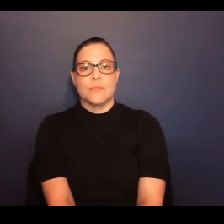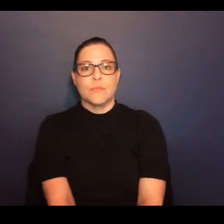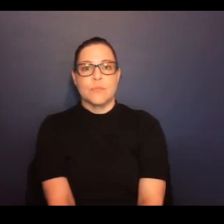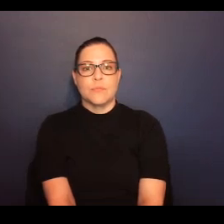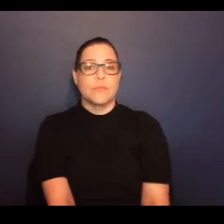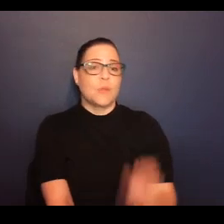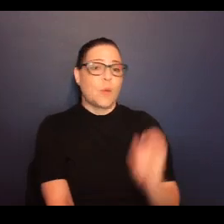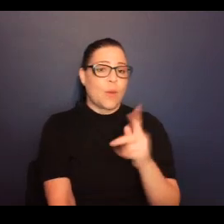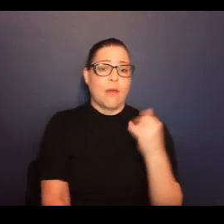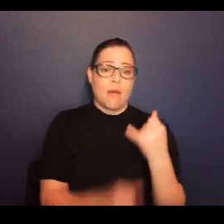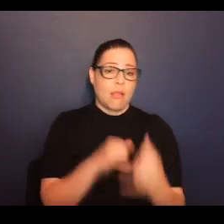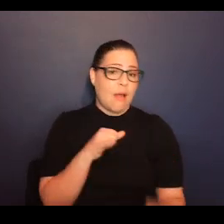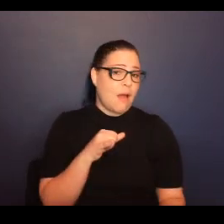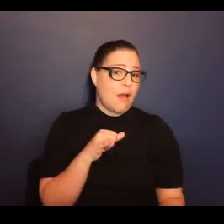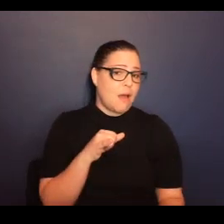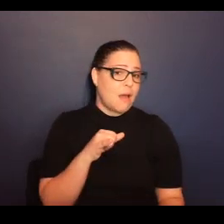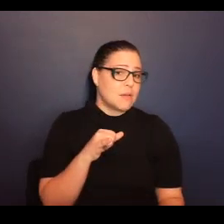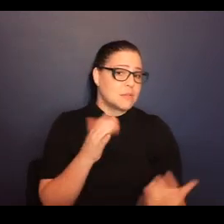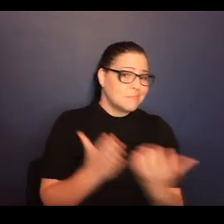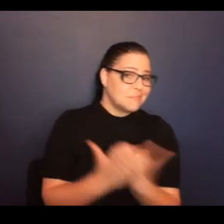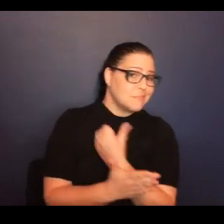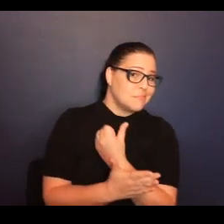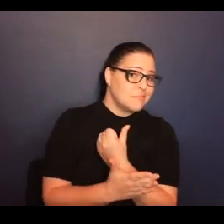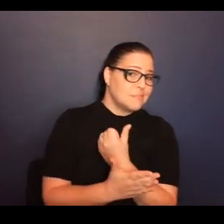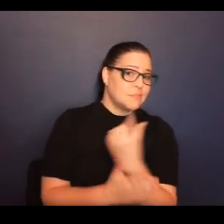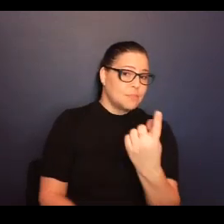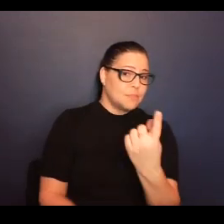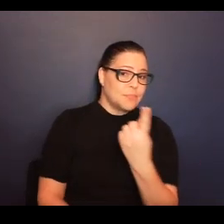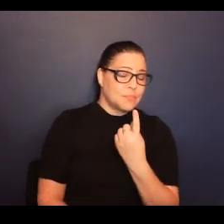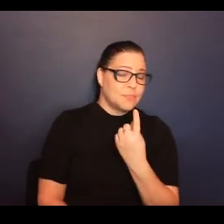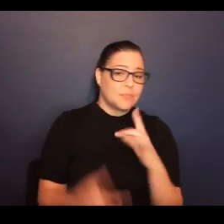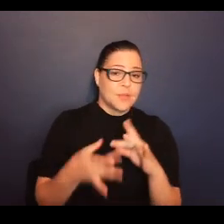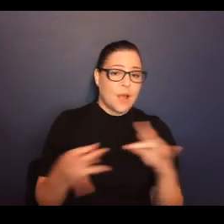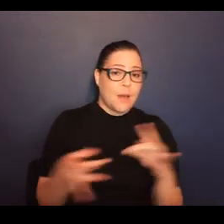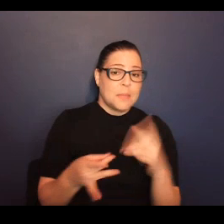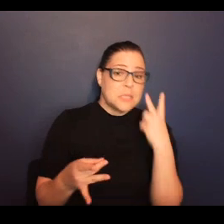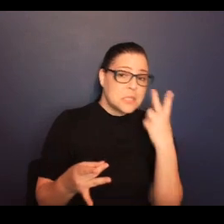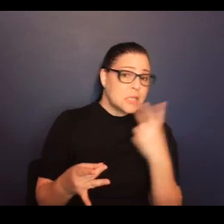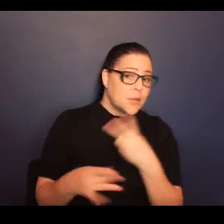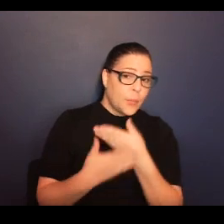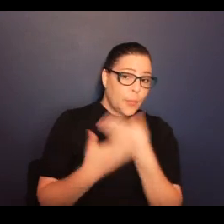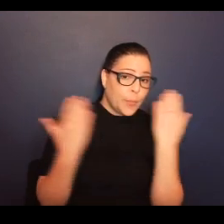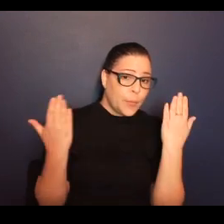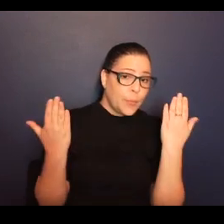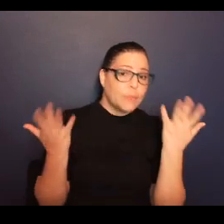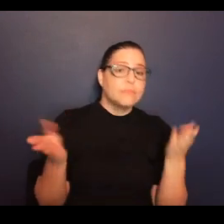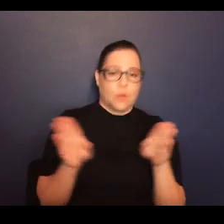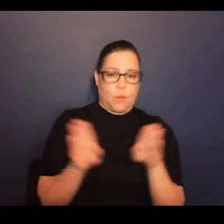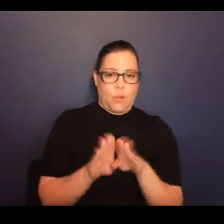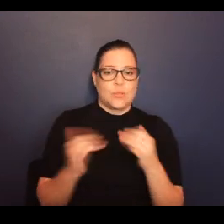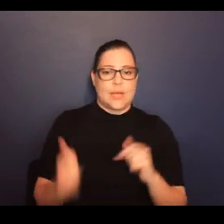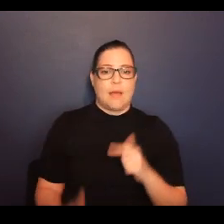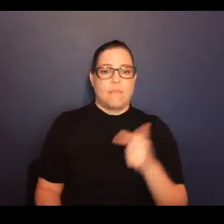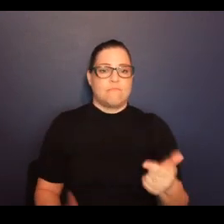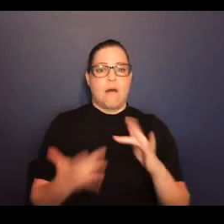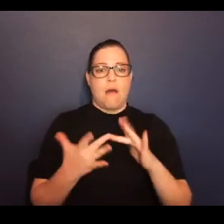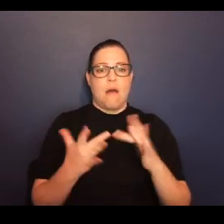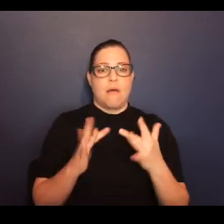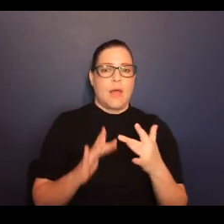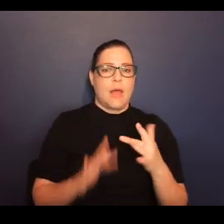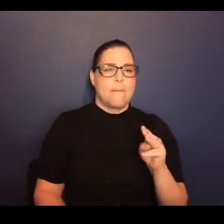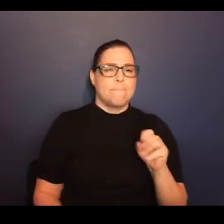All right, last call for in-person public comments. Seeing none, in-person public comments are now closed. We're going to go online. Mani, is